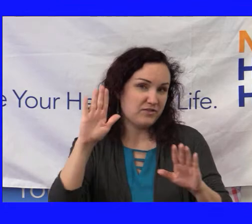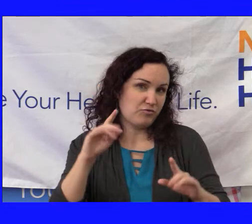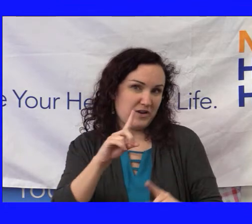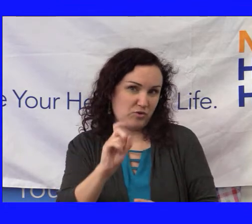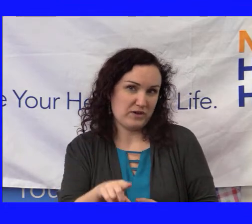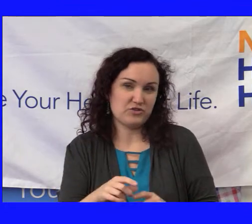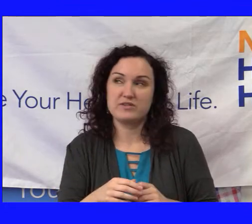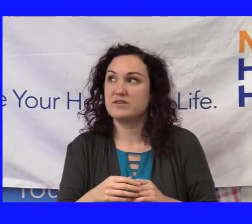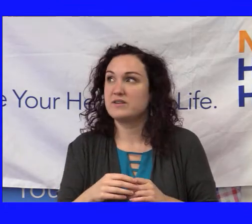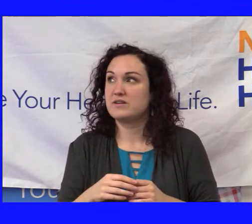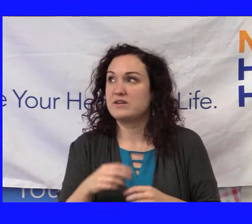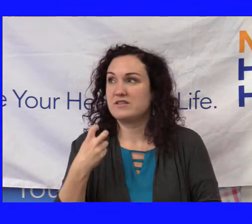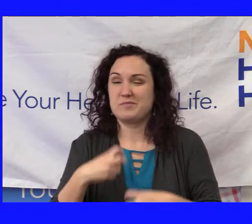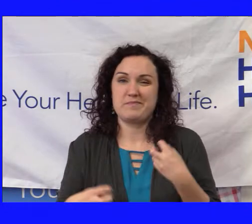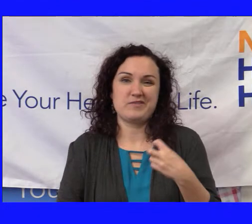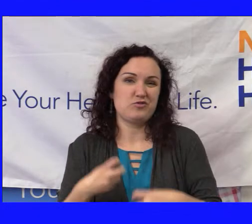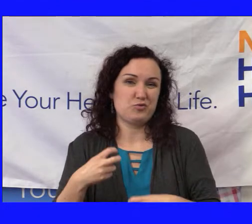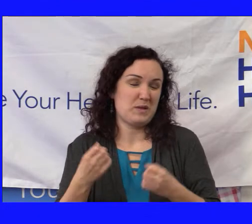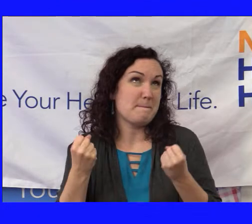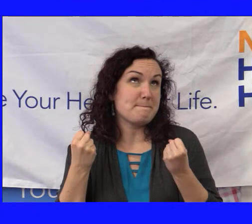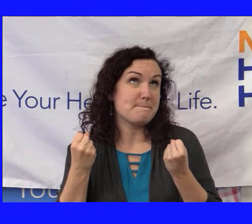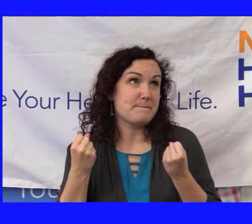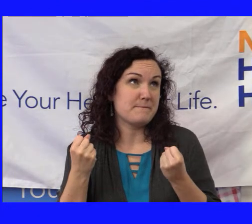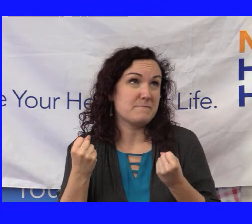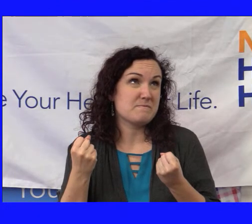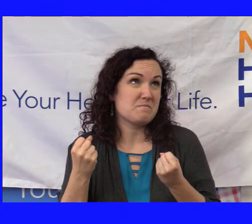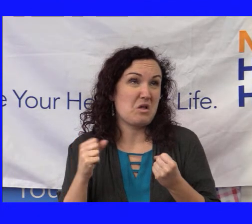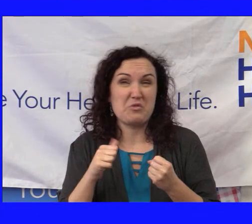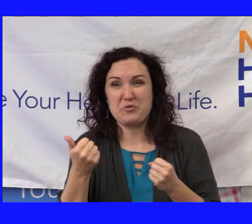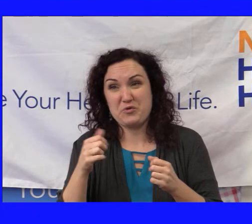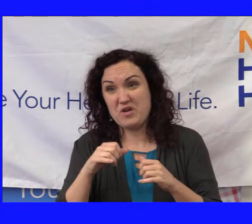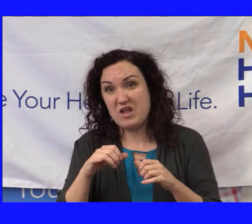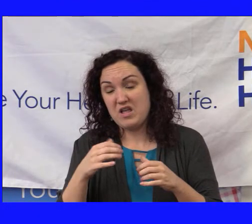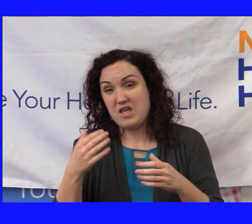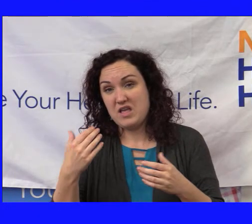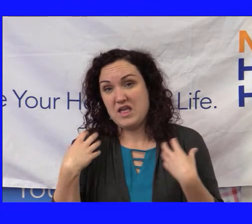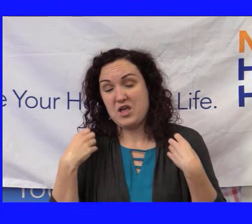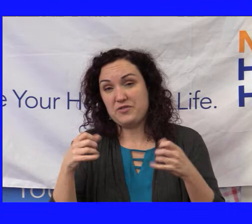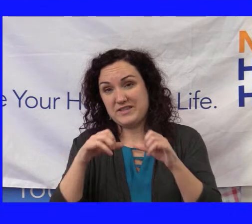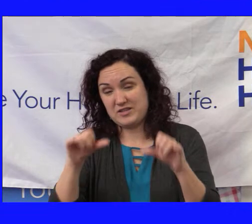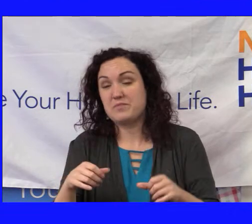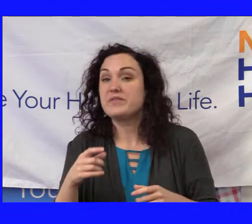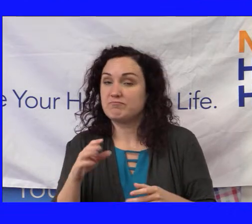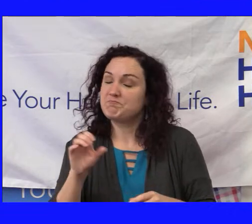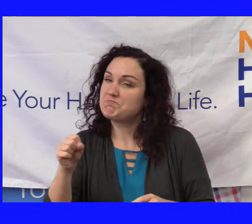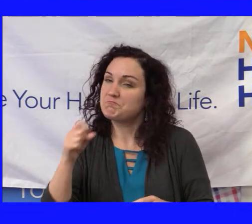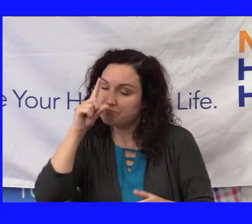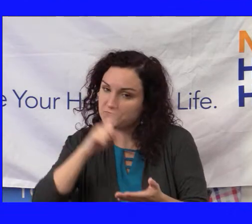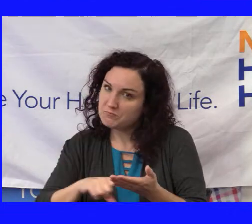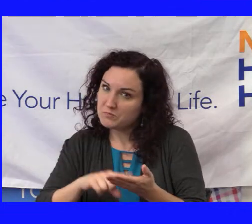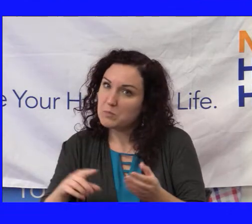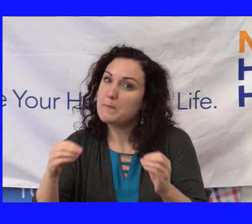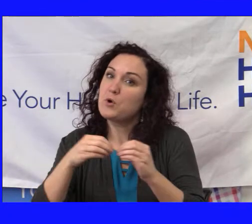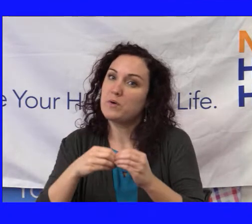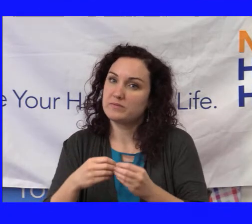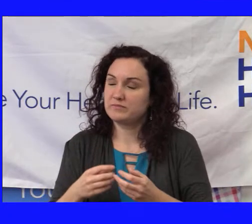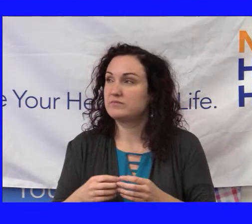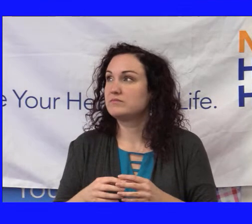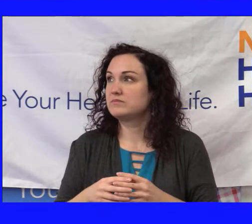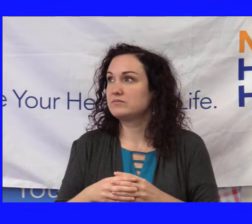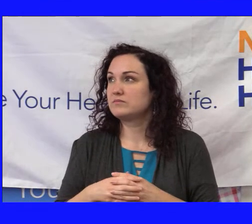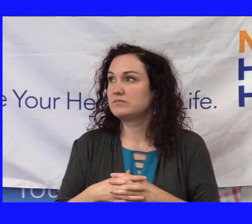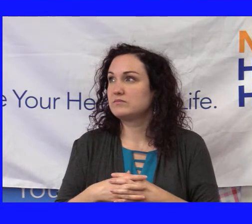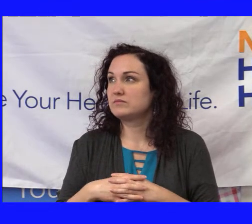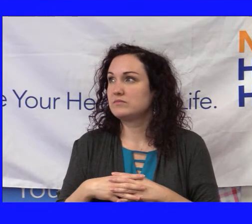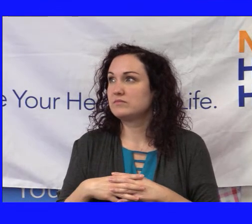But this is an issue that many health systems, every health system that I've talked to that's done this, are looking into. We are looking at, since we don't do